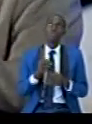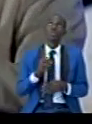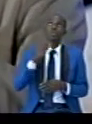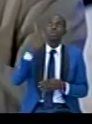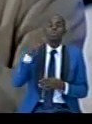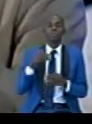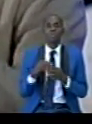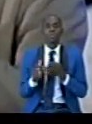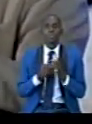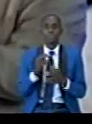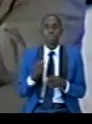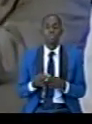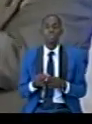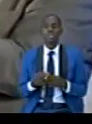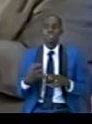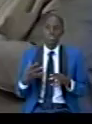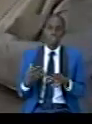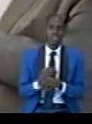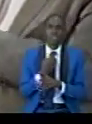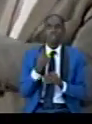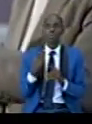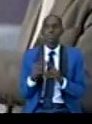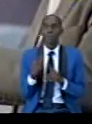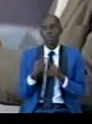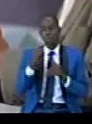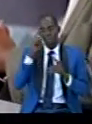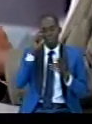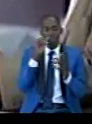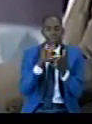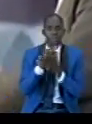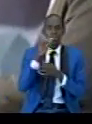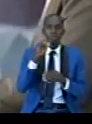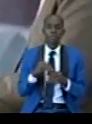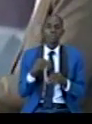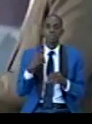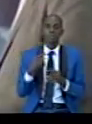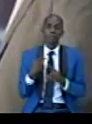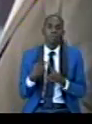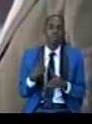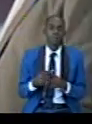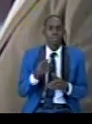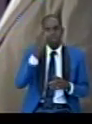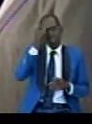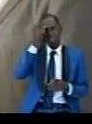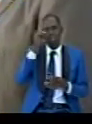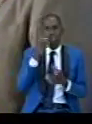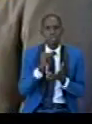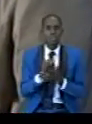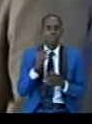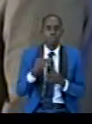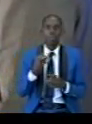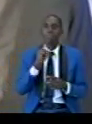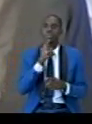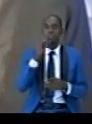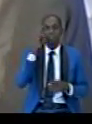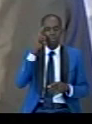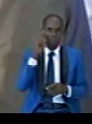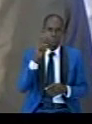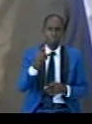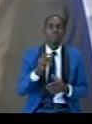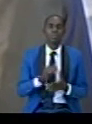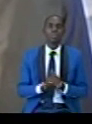word. Believe the word. Understand that word is for you.